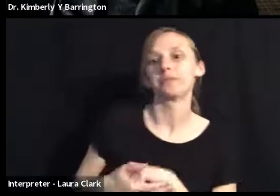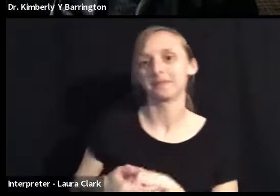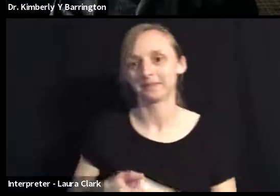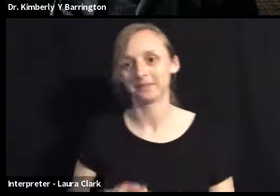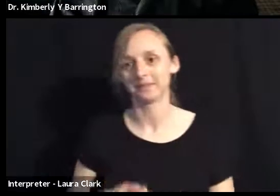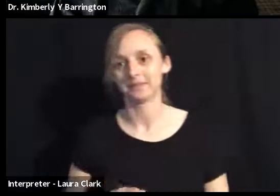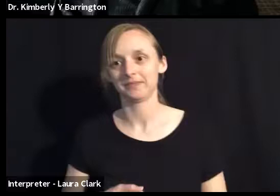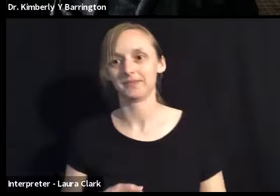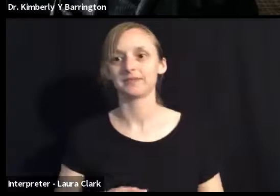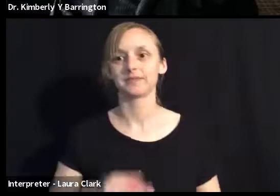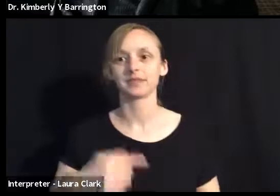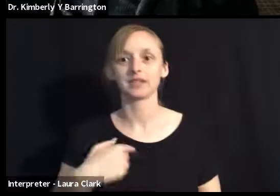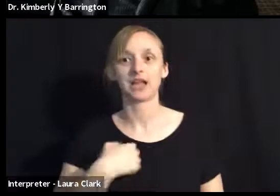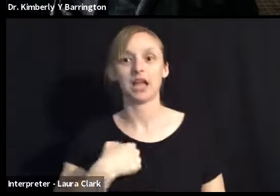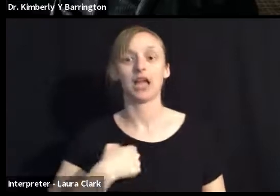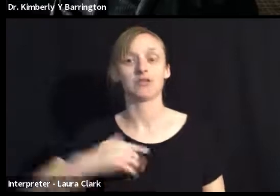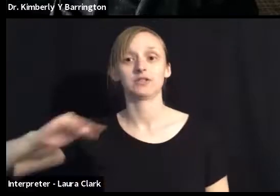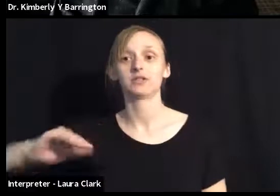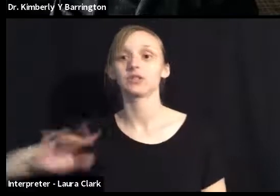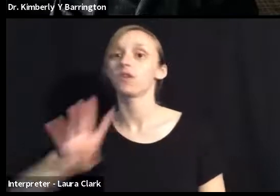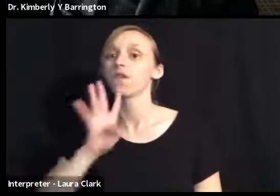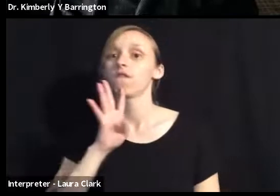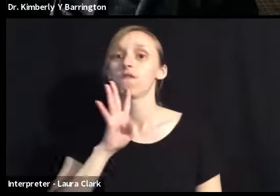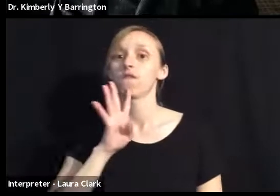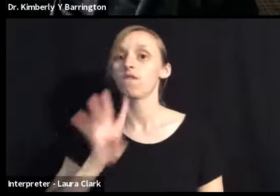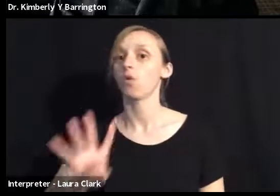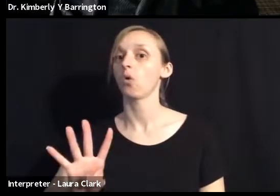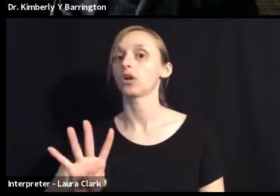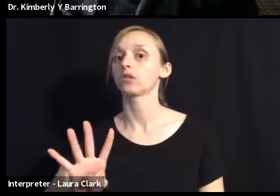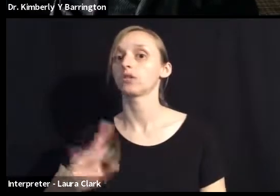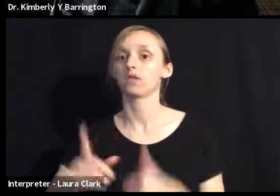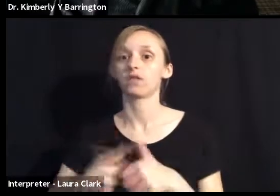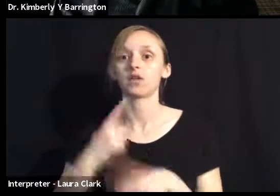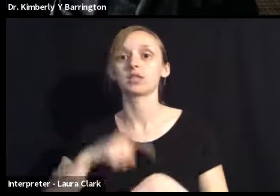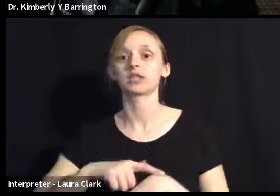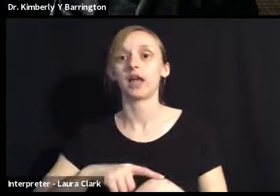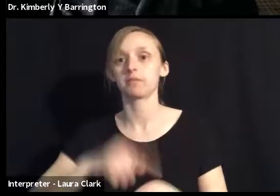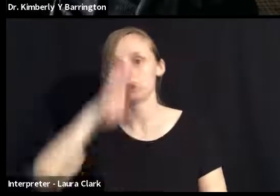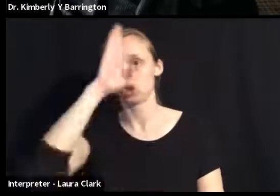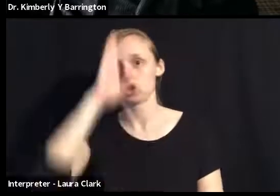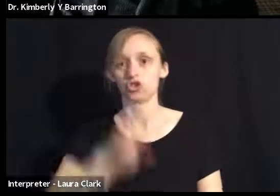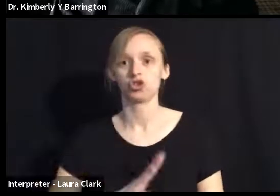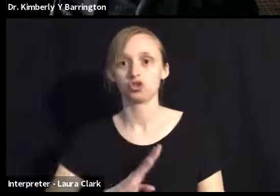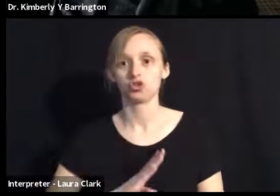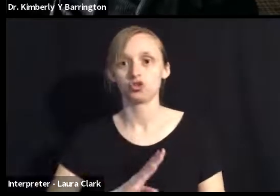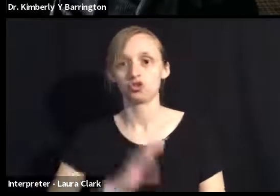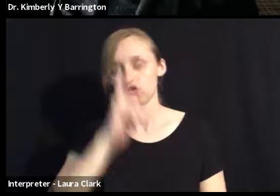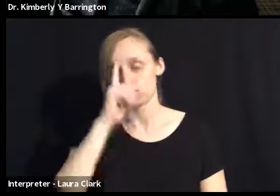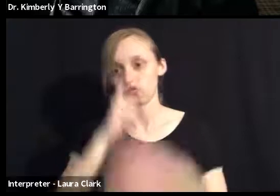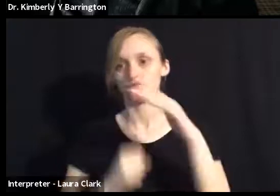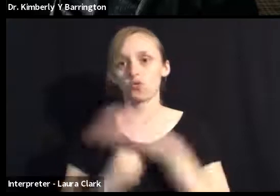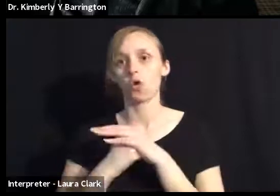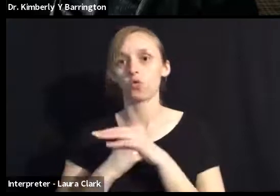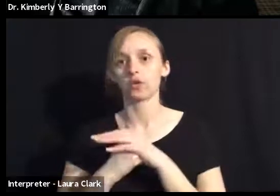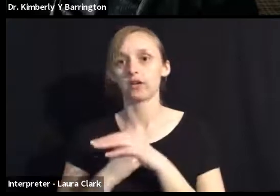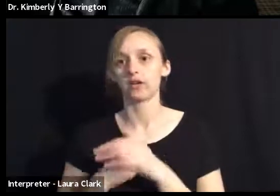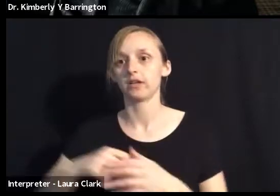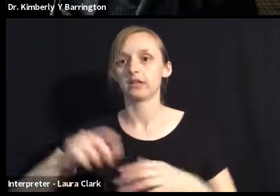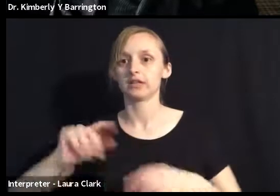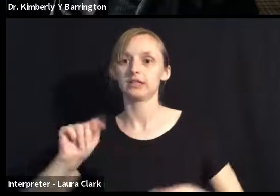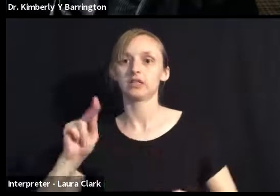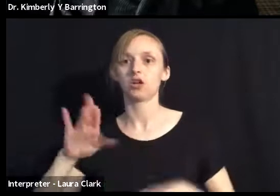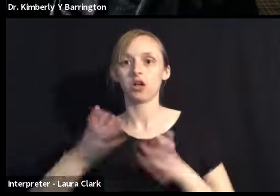I was 4 years old when I had my first stroke, and I fell in a tub and I broke both of my hips and my pelvic